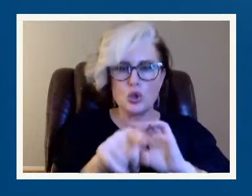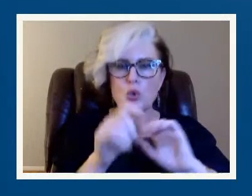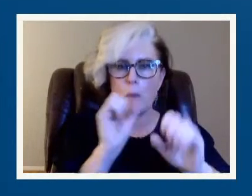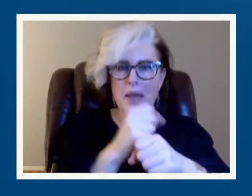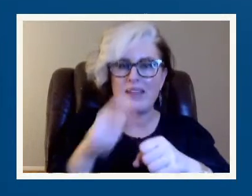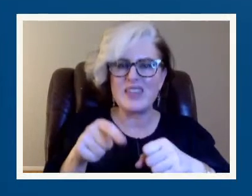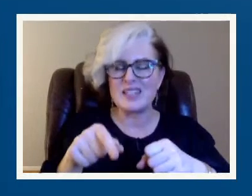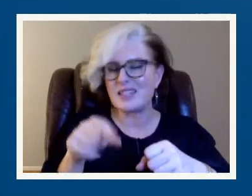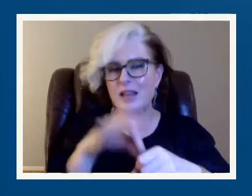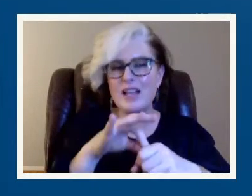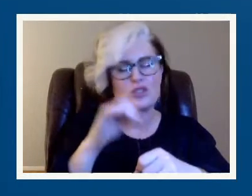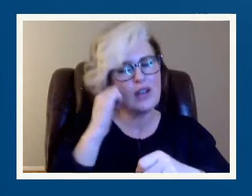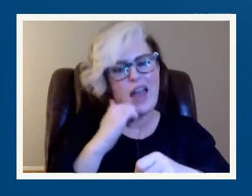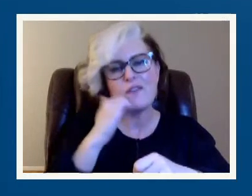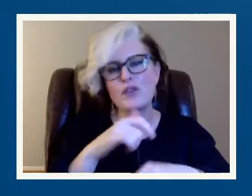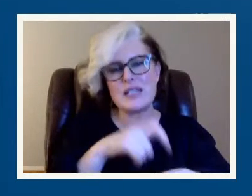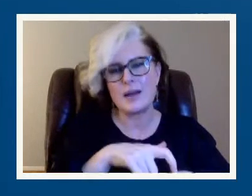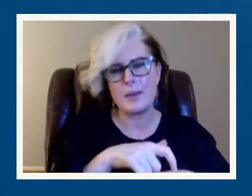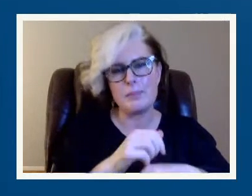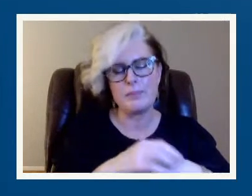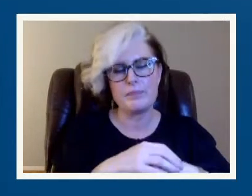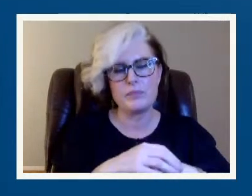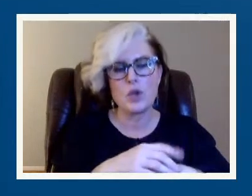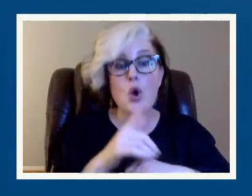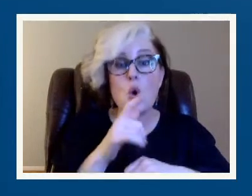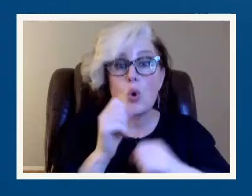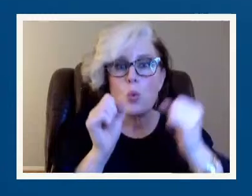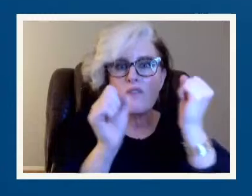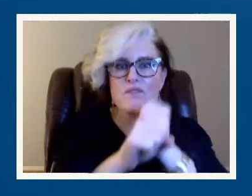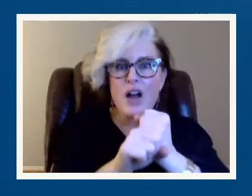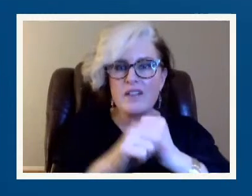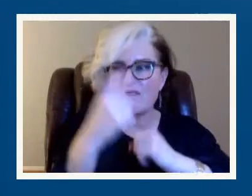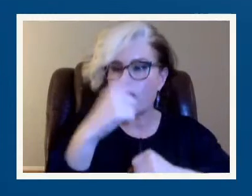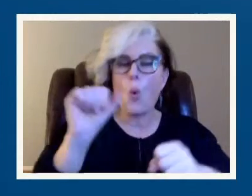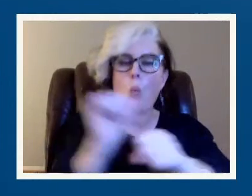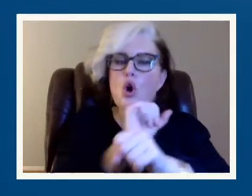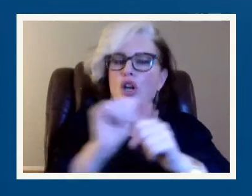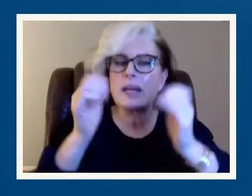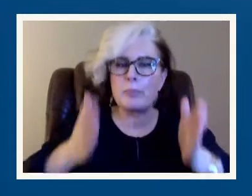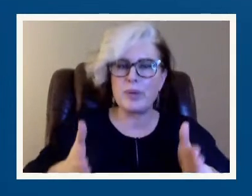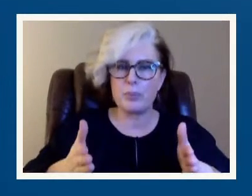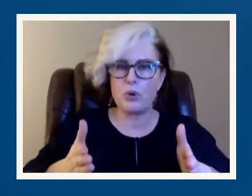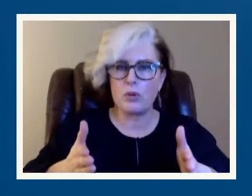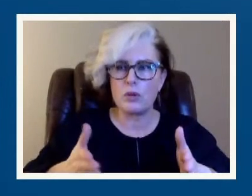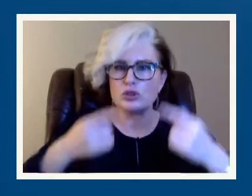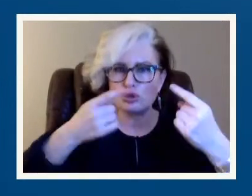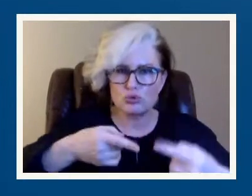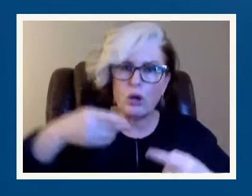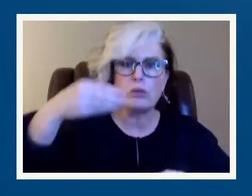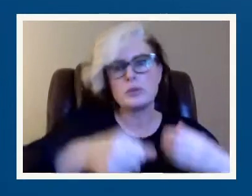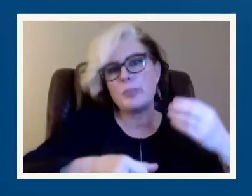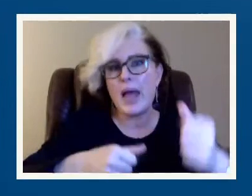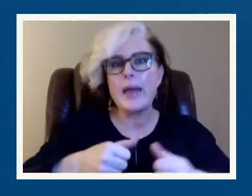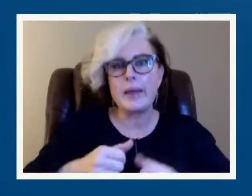like every election. Who will fight for working people who are struggling to pay the bills?